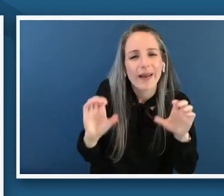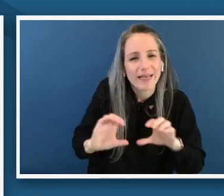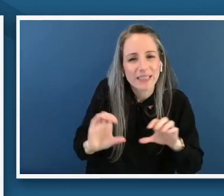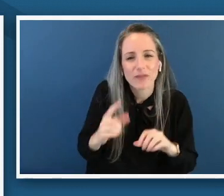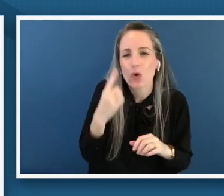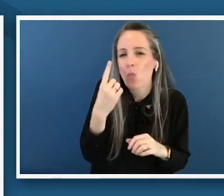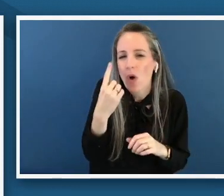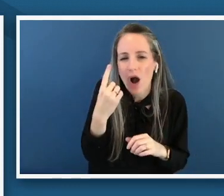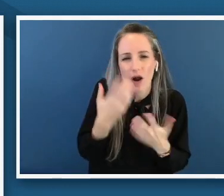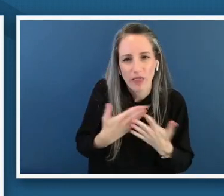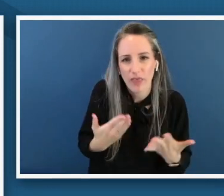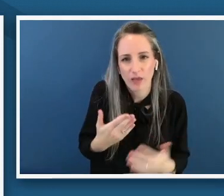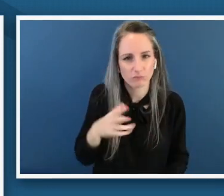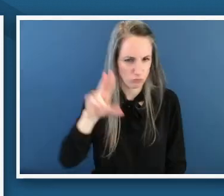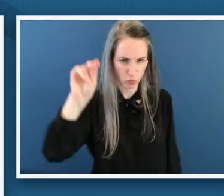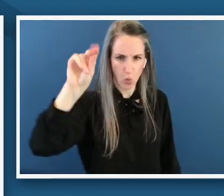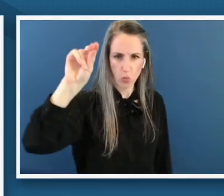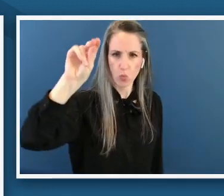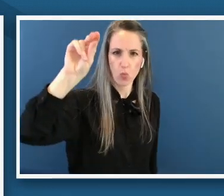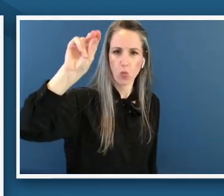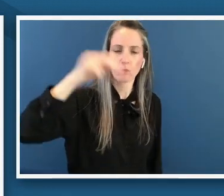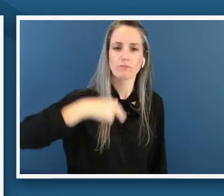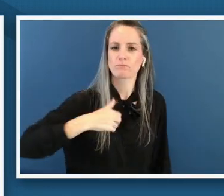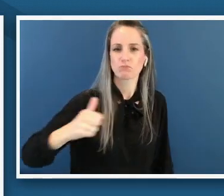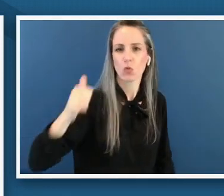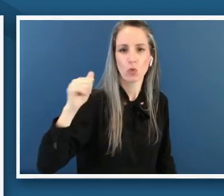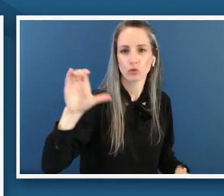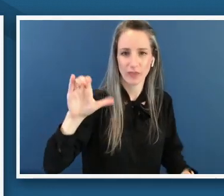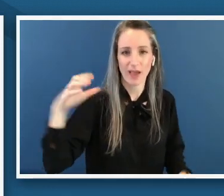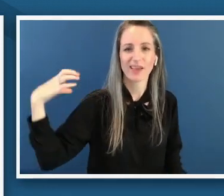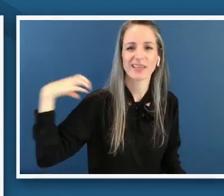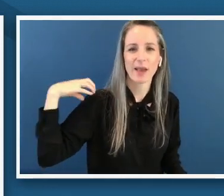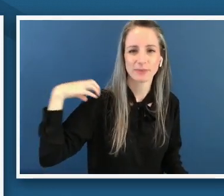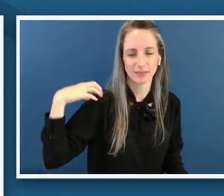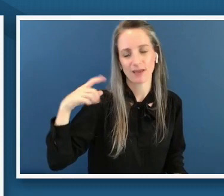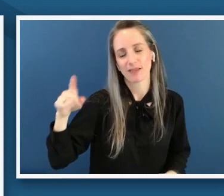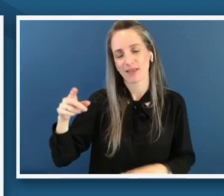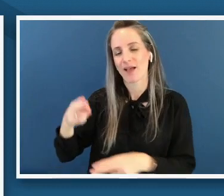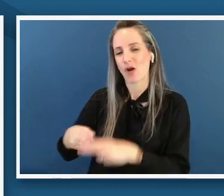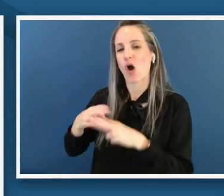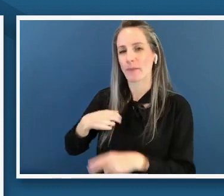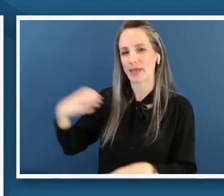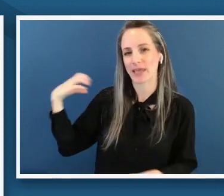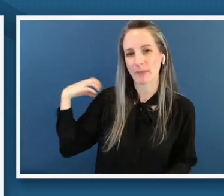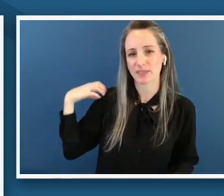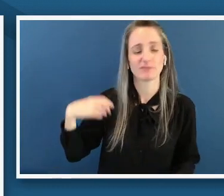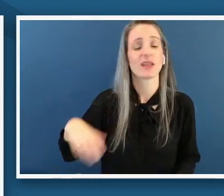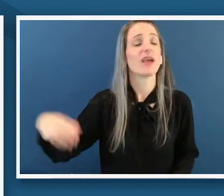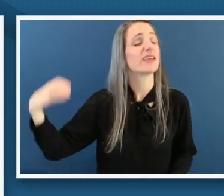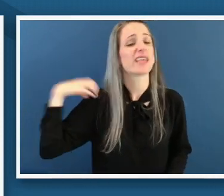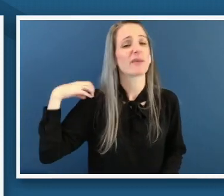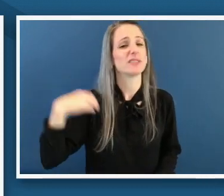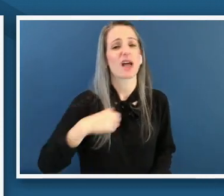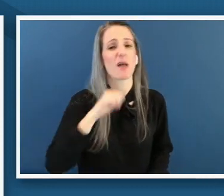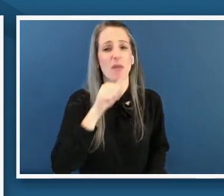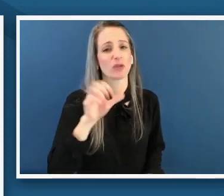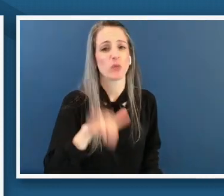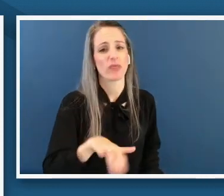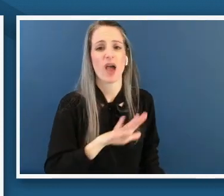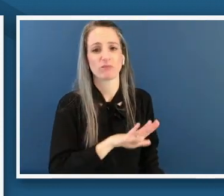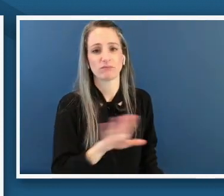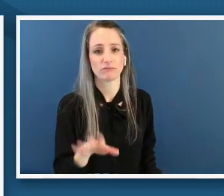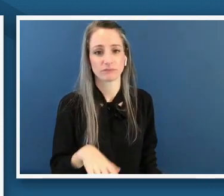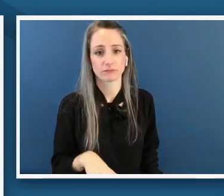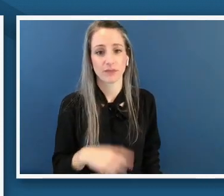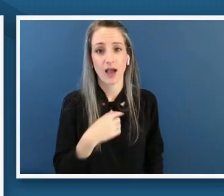No, Captain, I'm not doing that. My kids call me Captain. That's awesome. Captain, I'm not doing that. I looked at him